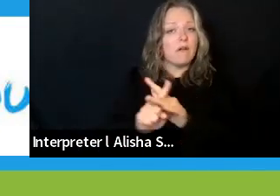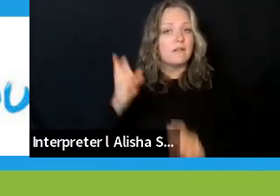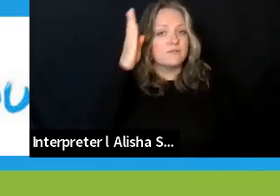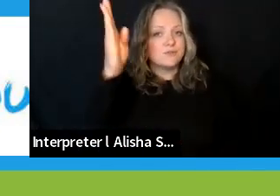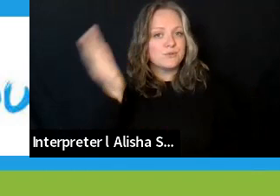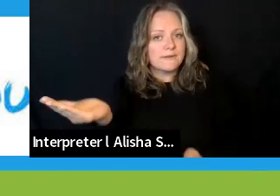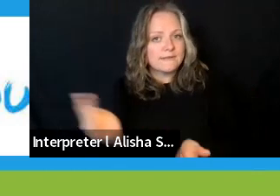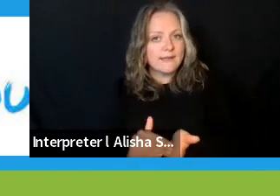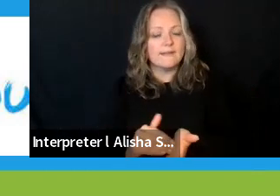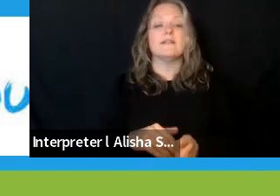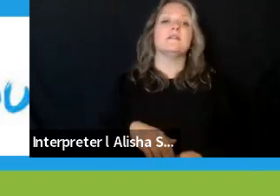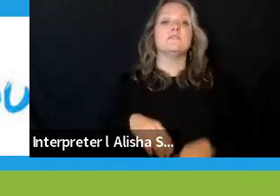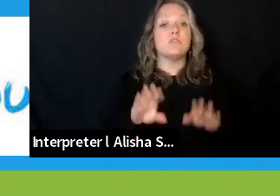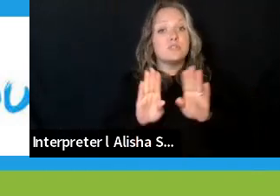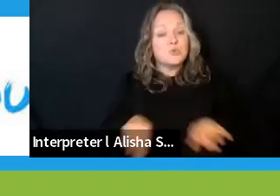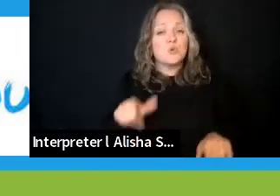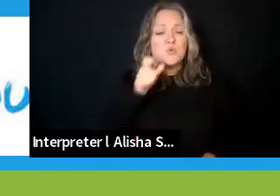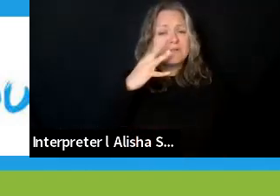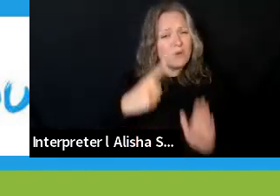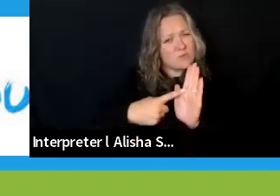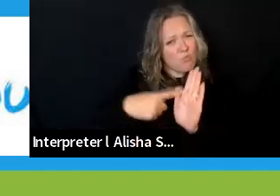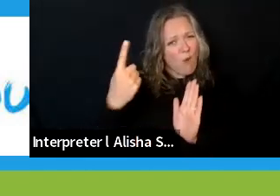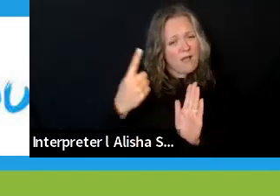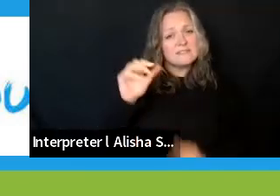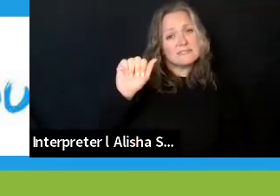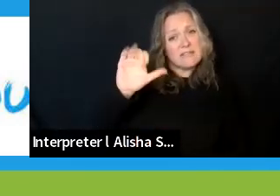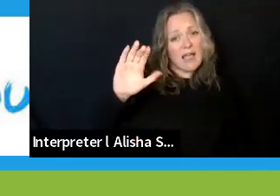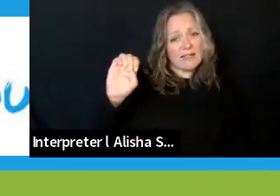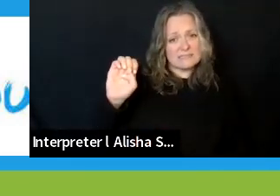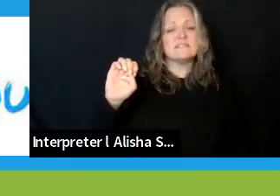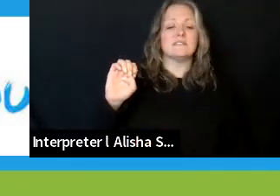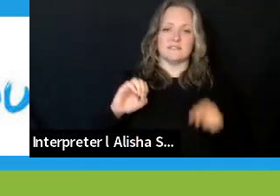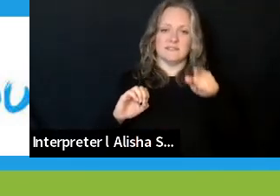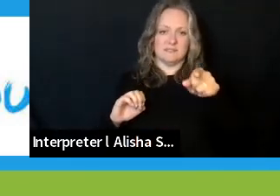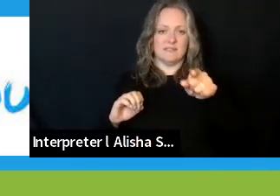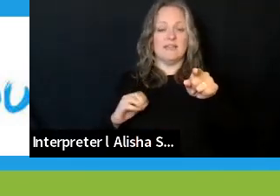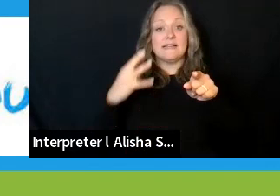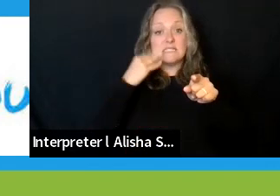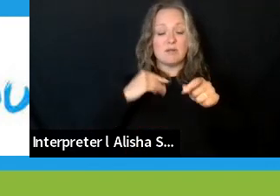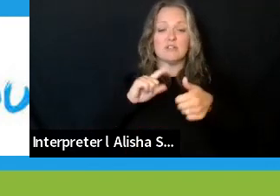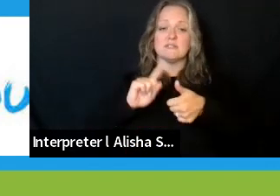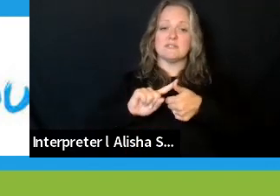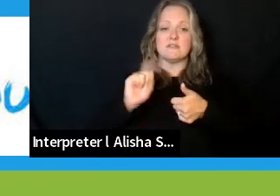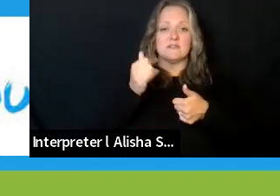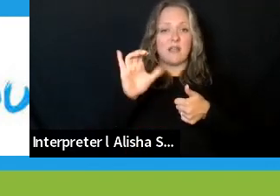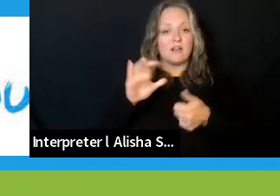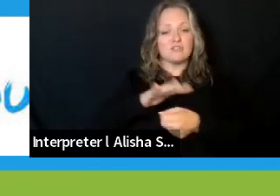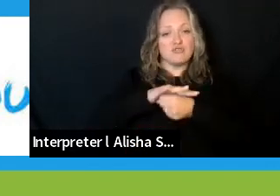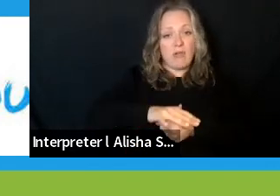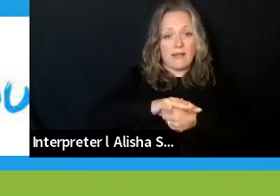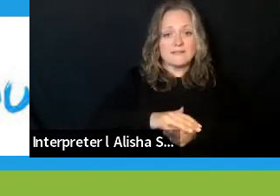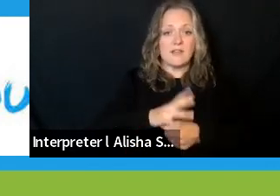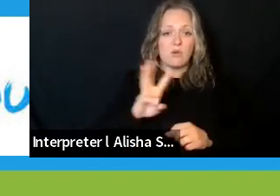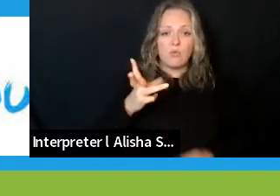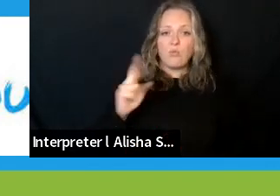So children who experience even one adverse childhood experiences toxic stress when supportive environments and